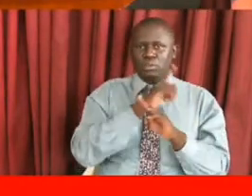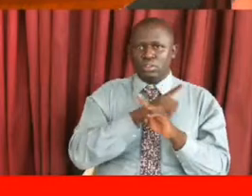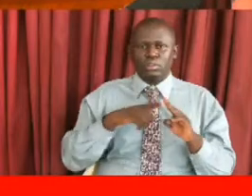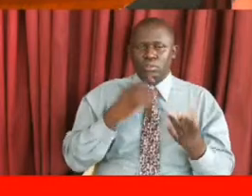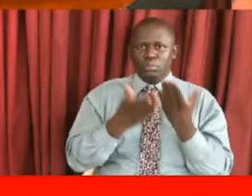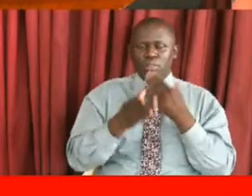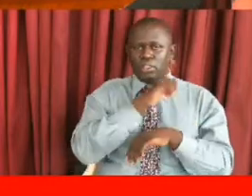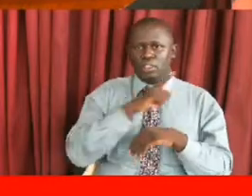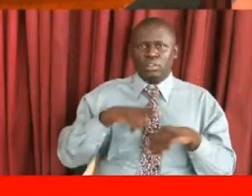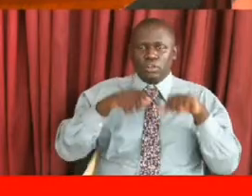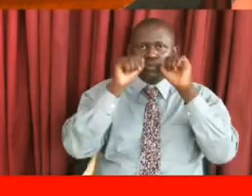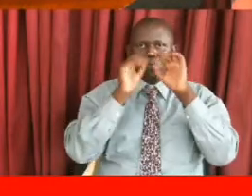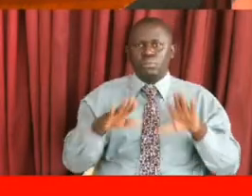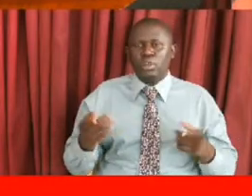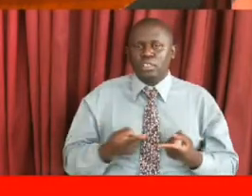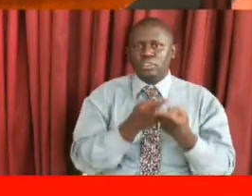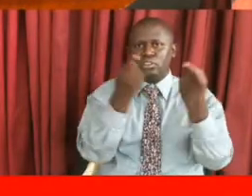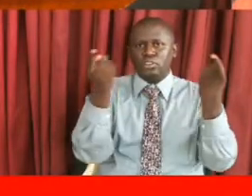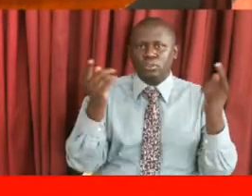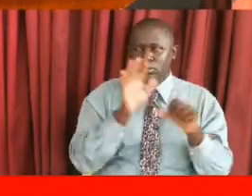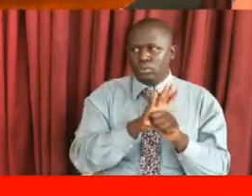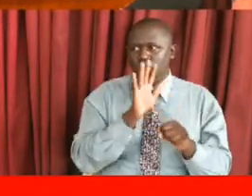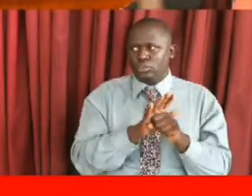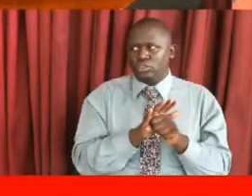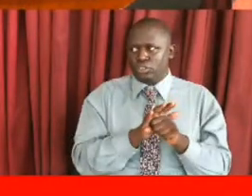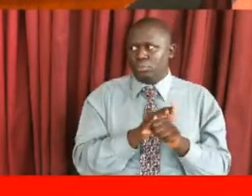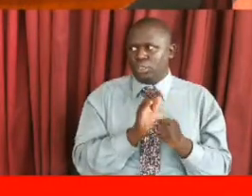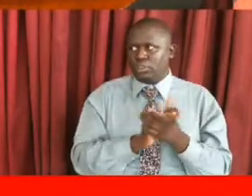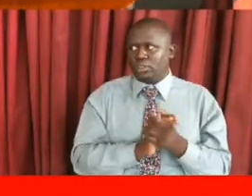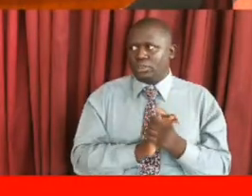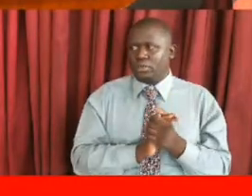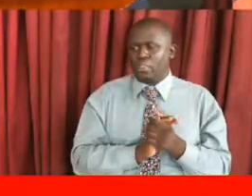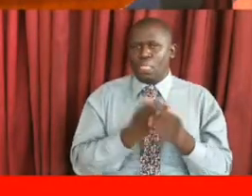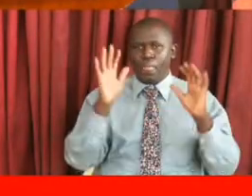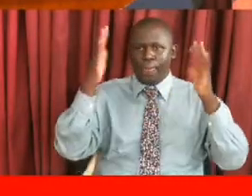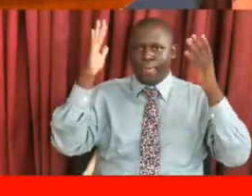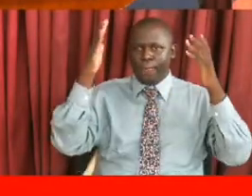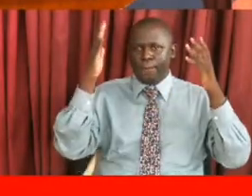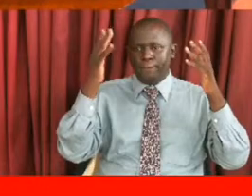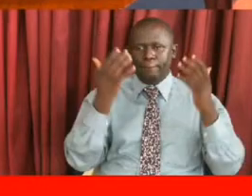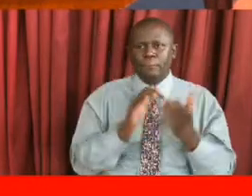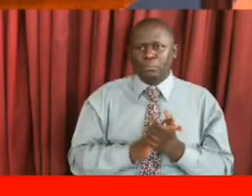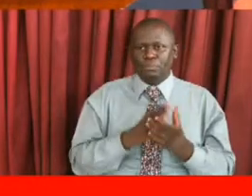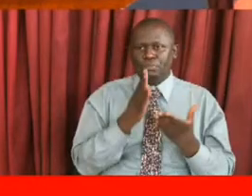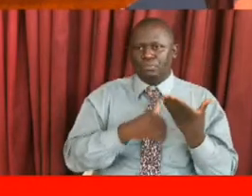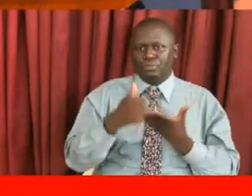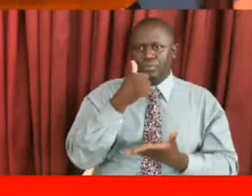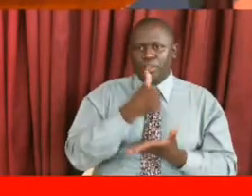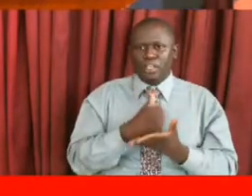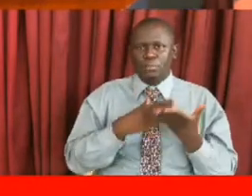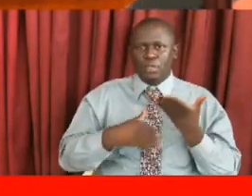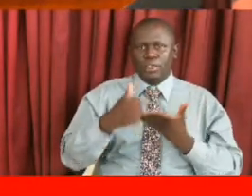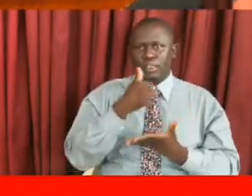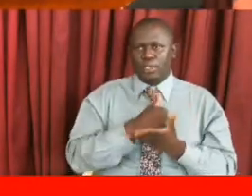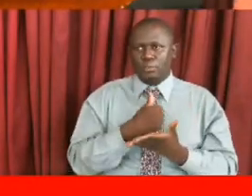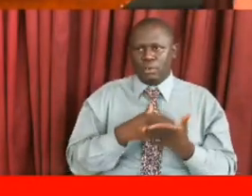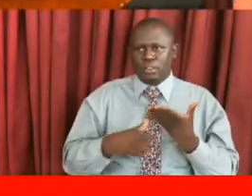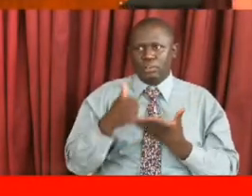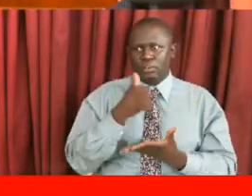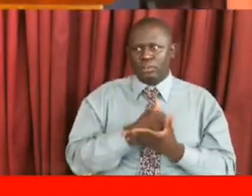may the Lord bless you so much hallelujah hallelujah amen amen amen amen amen